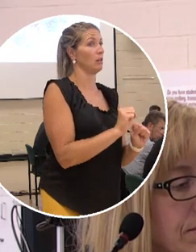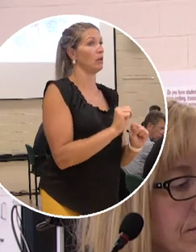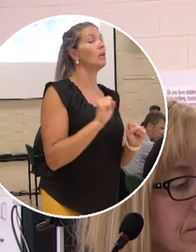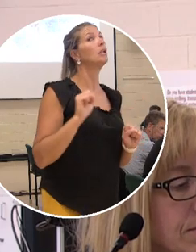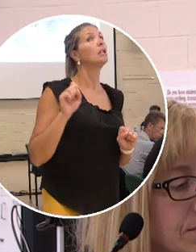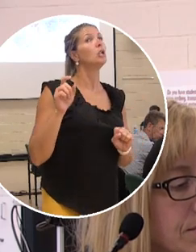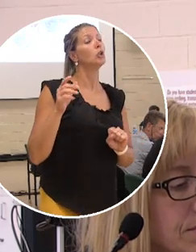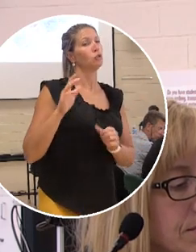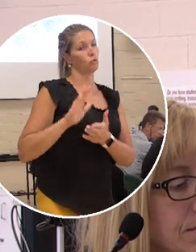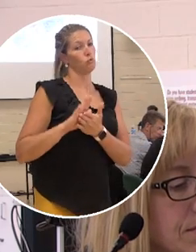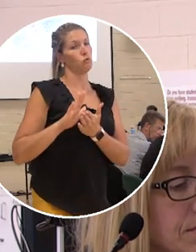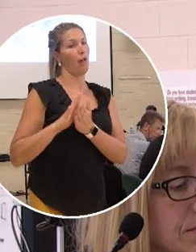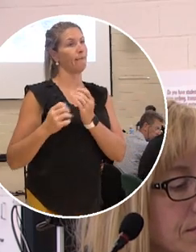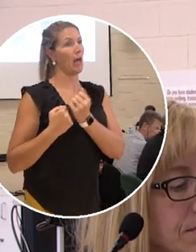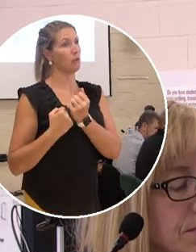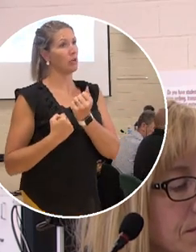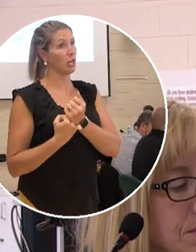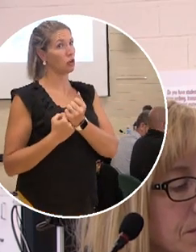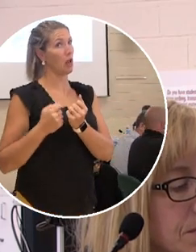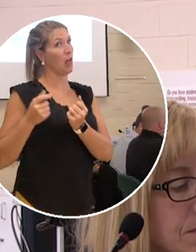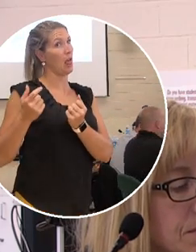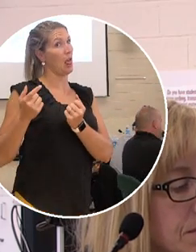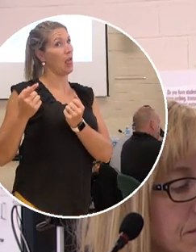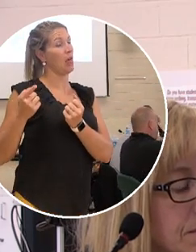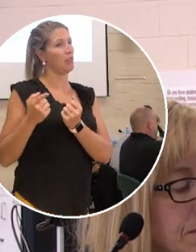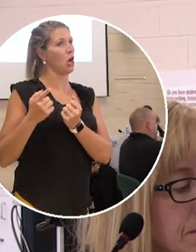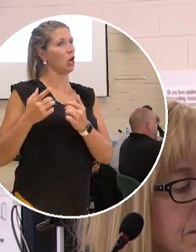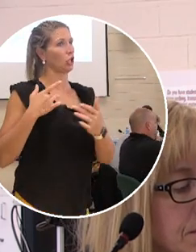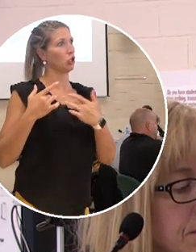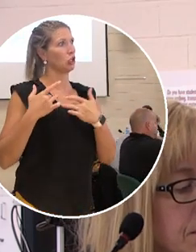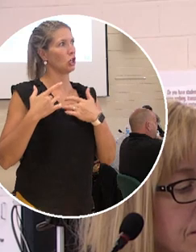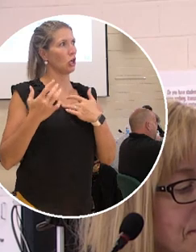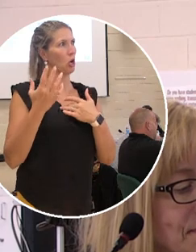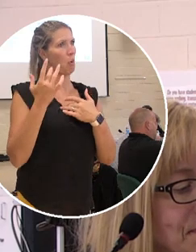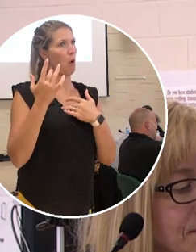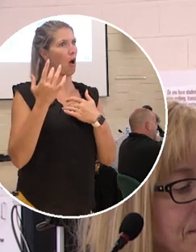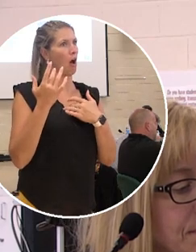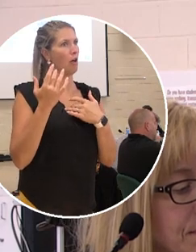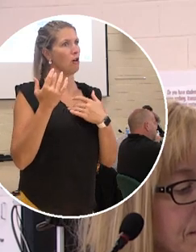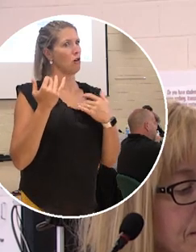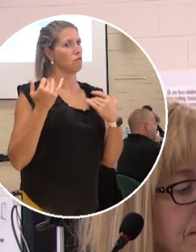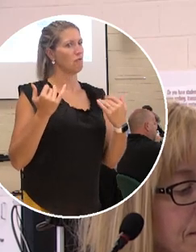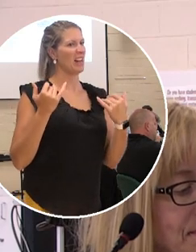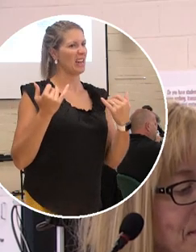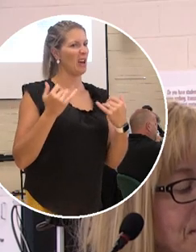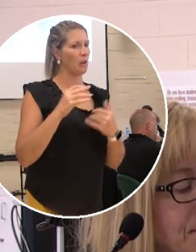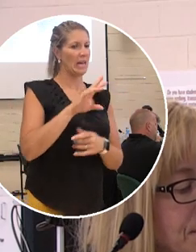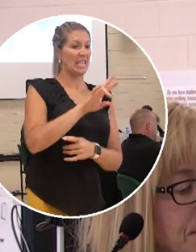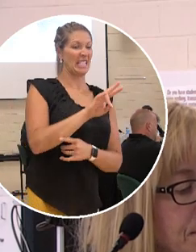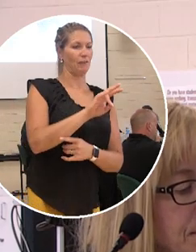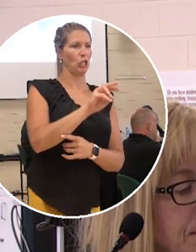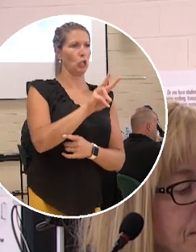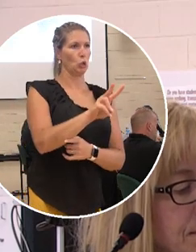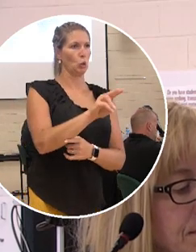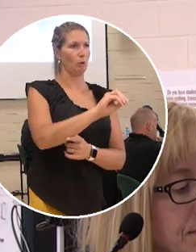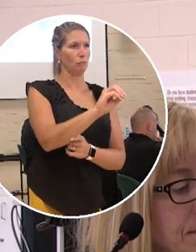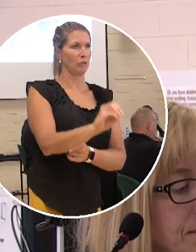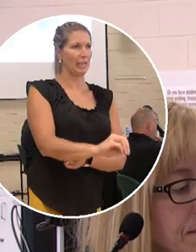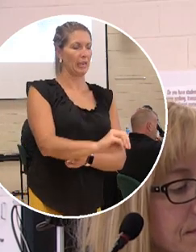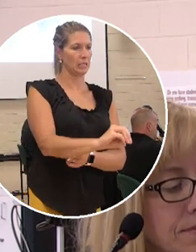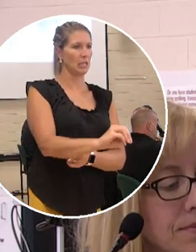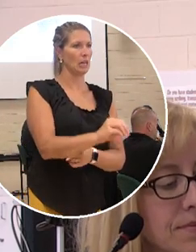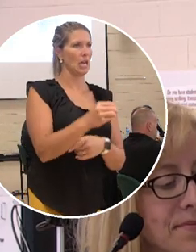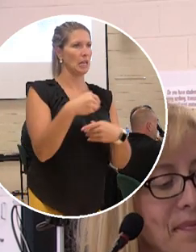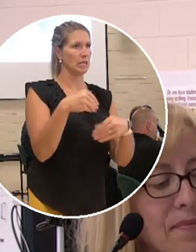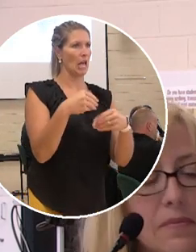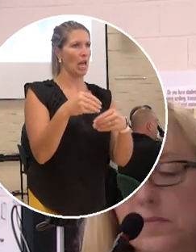concerned about this because chocolate milk currently holds 72% of all sales of milk in schools in Newfoundland, and